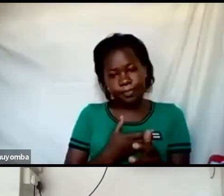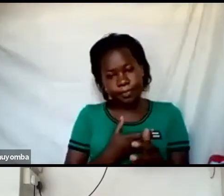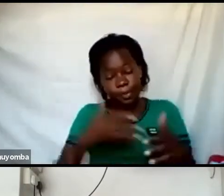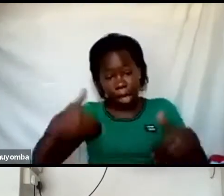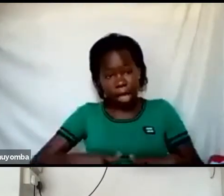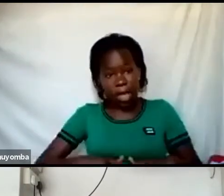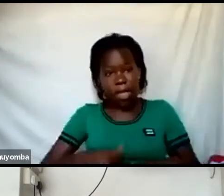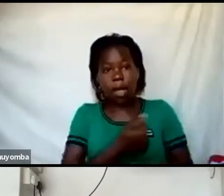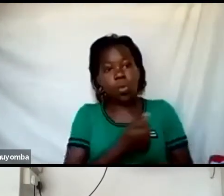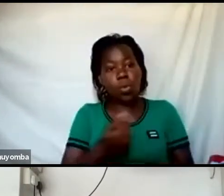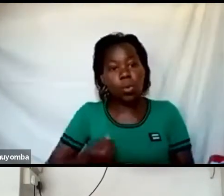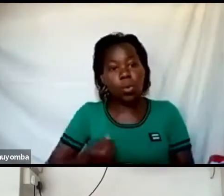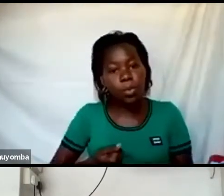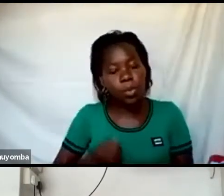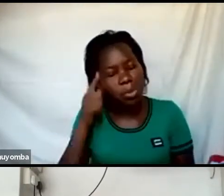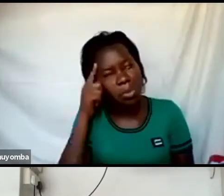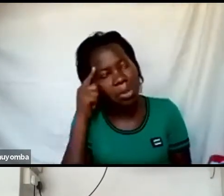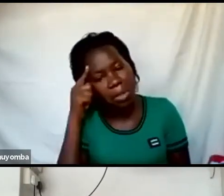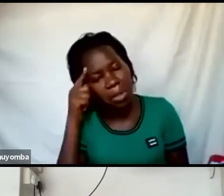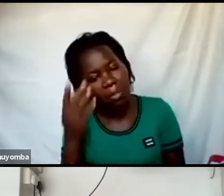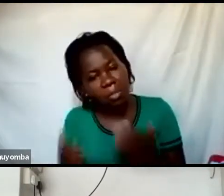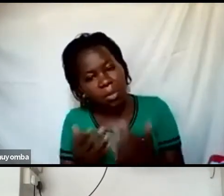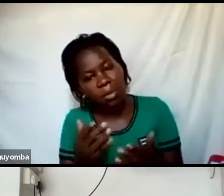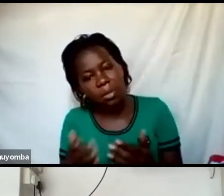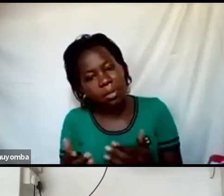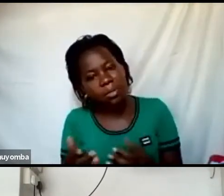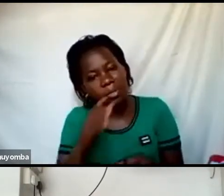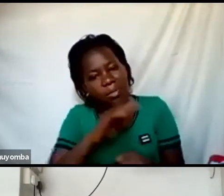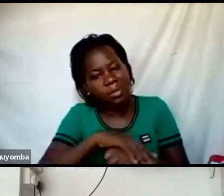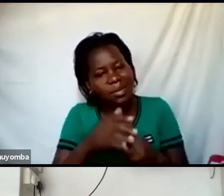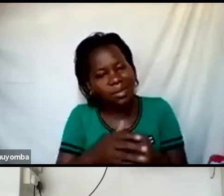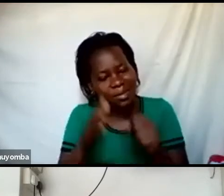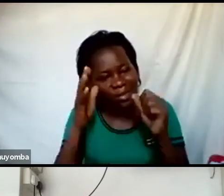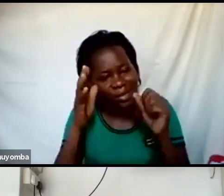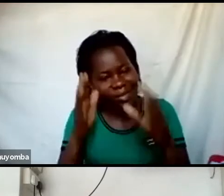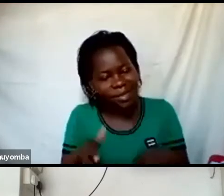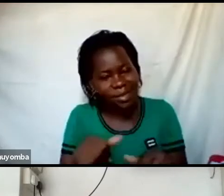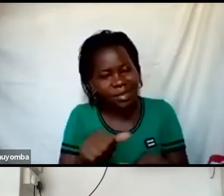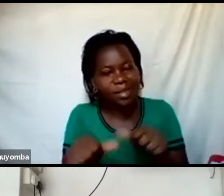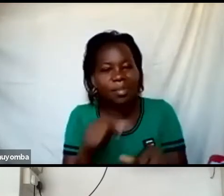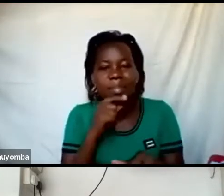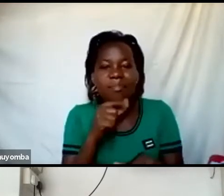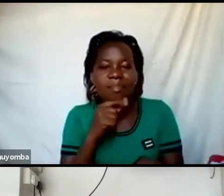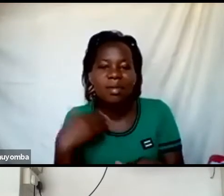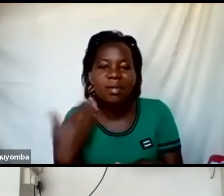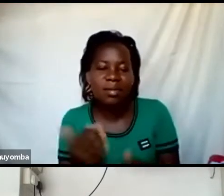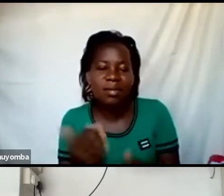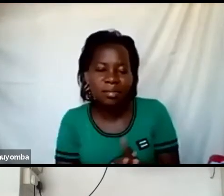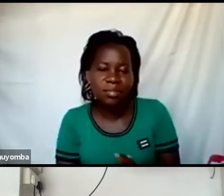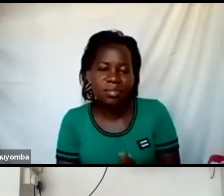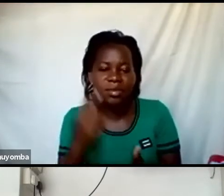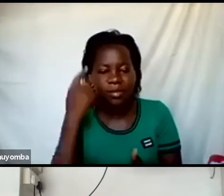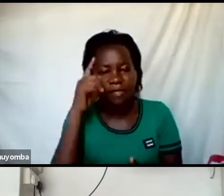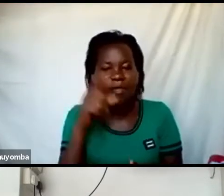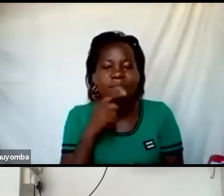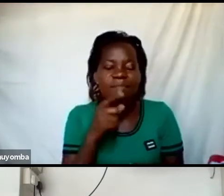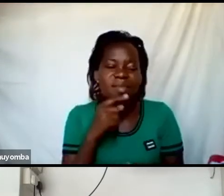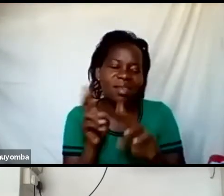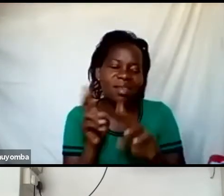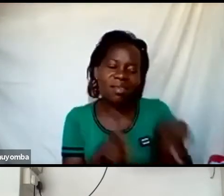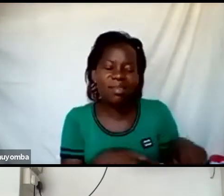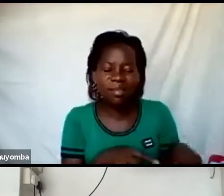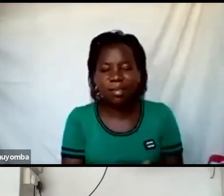that this sort of manufacturing thing is mostly for the men and maybe they ignore it. What advice would